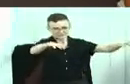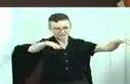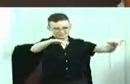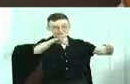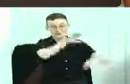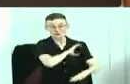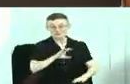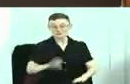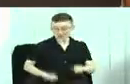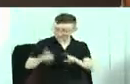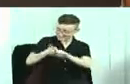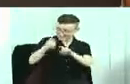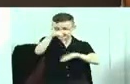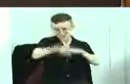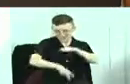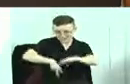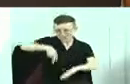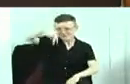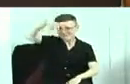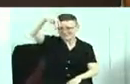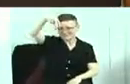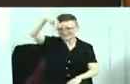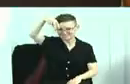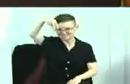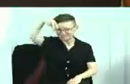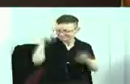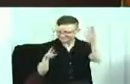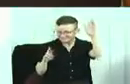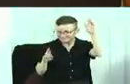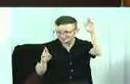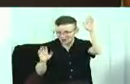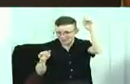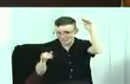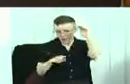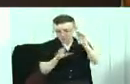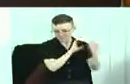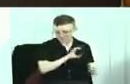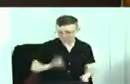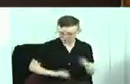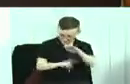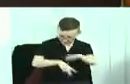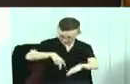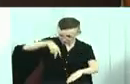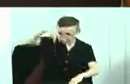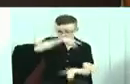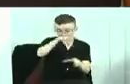risen. May Christ be risen in our deeds.